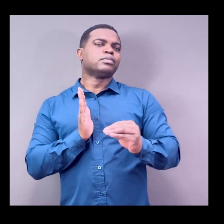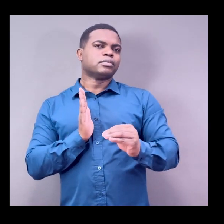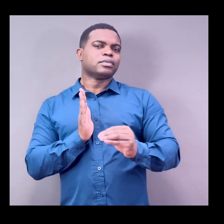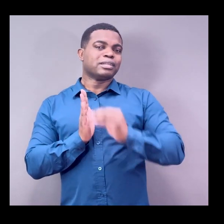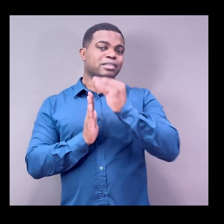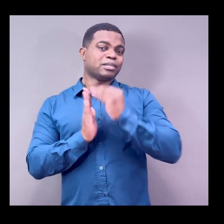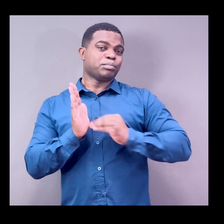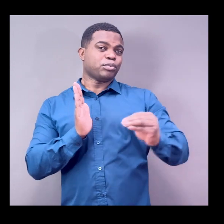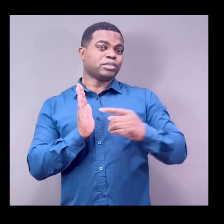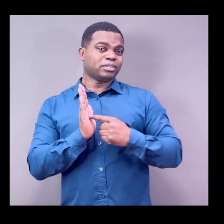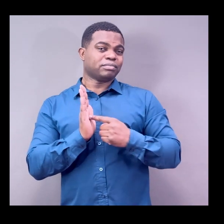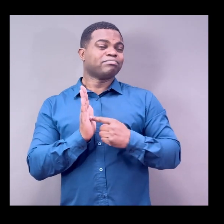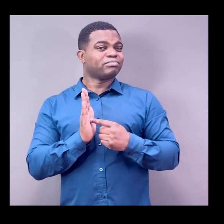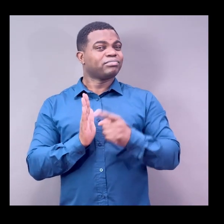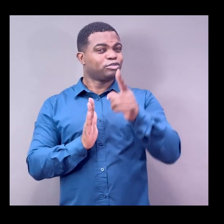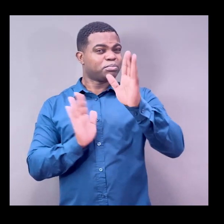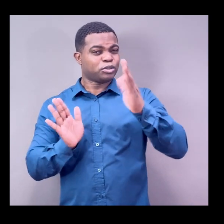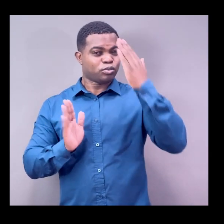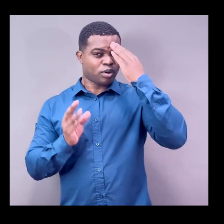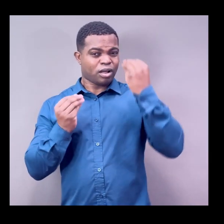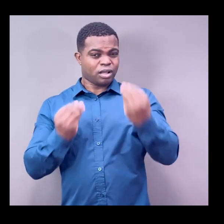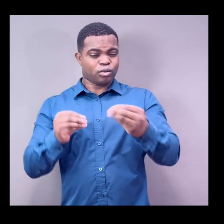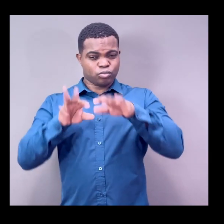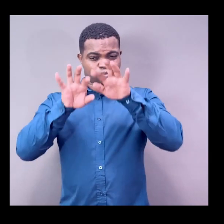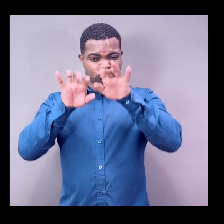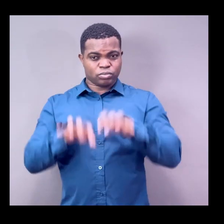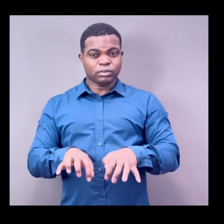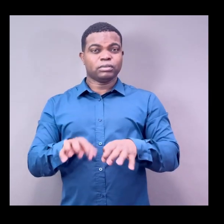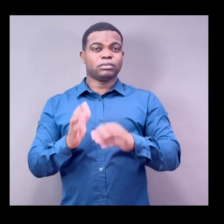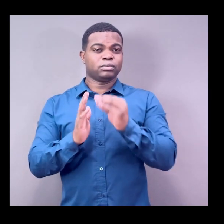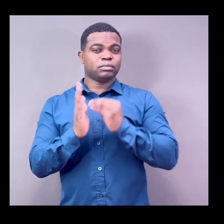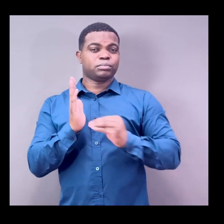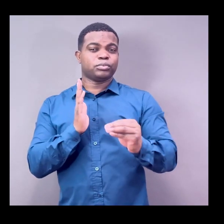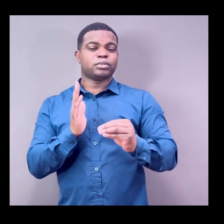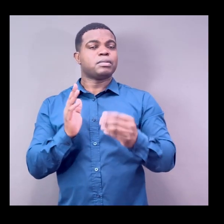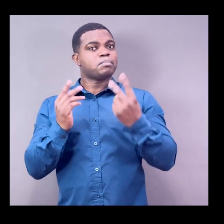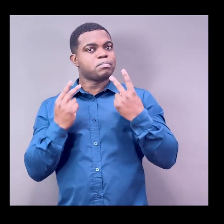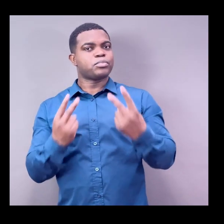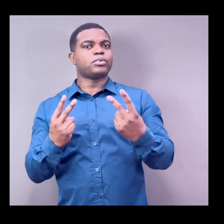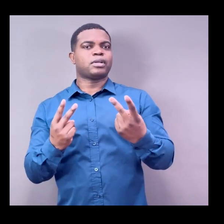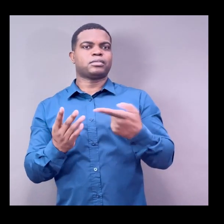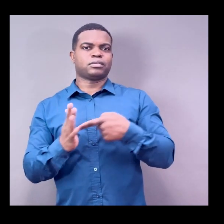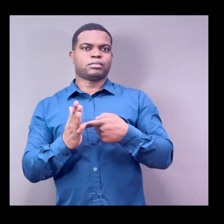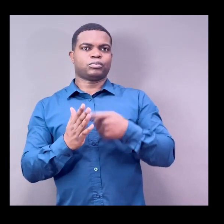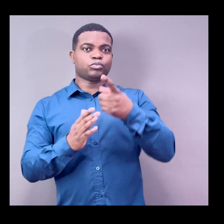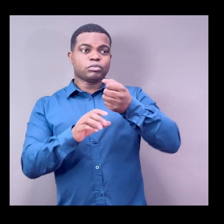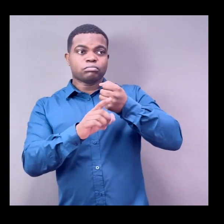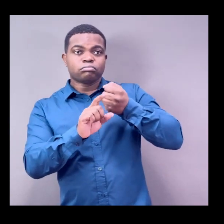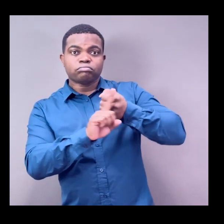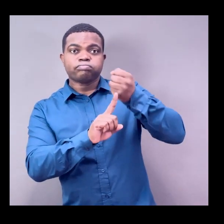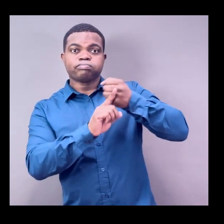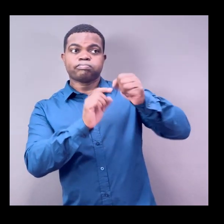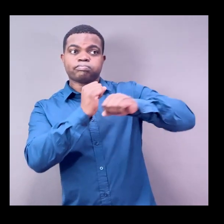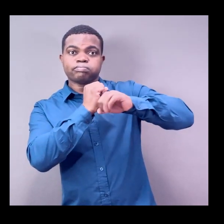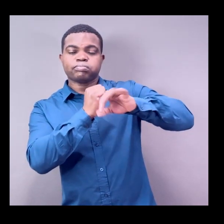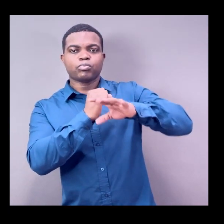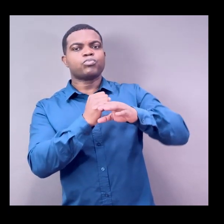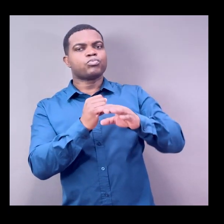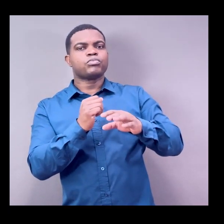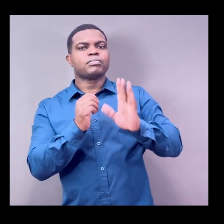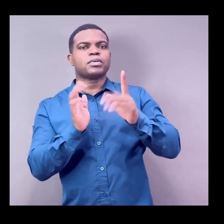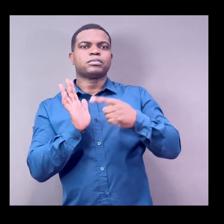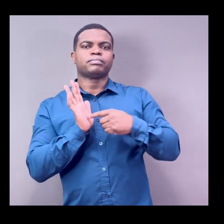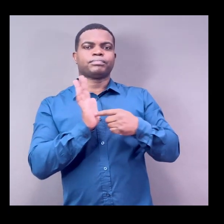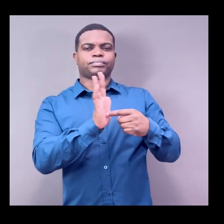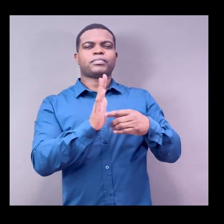So knowing how to write a report is an important skill of campaign program. So